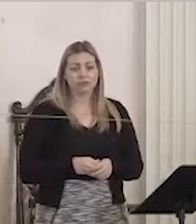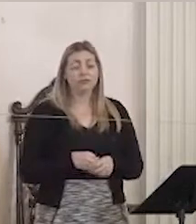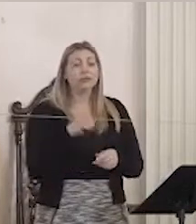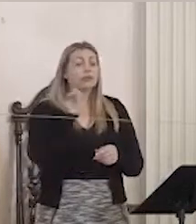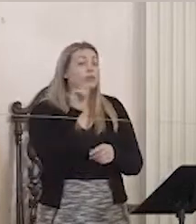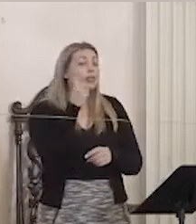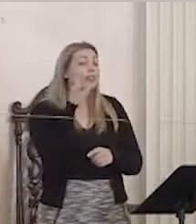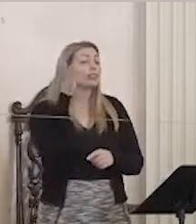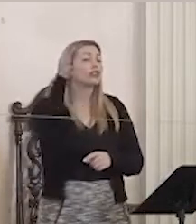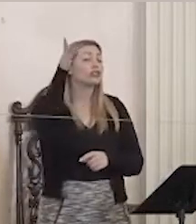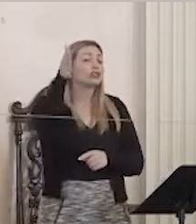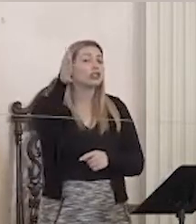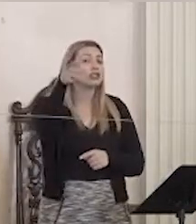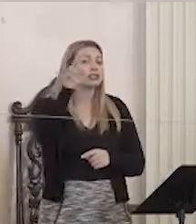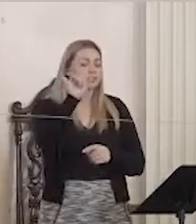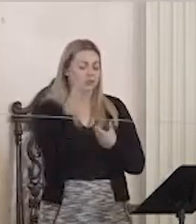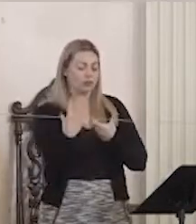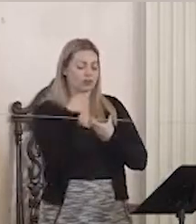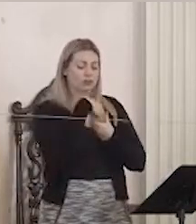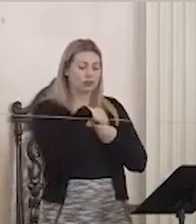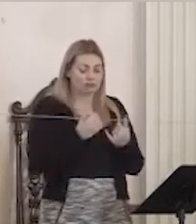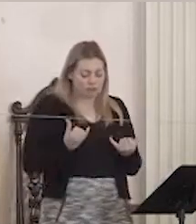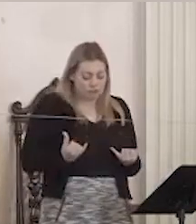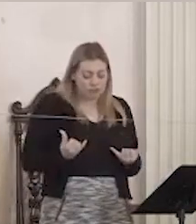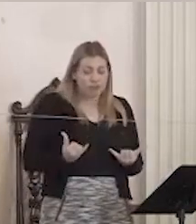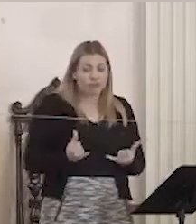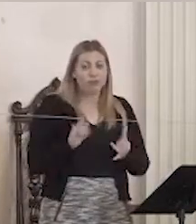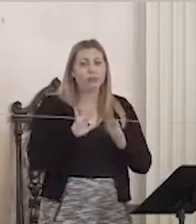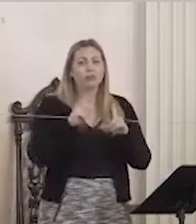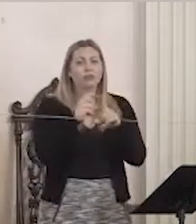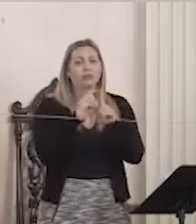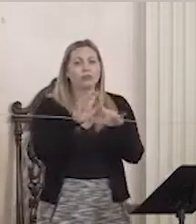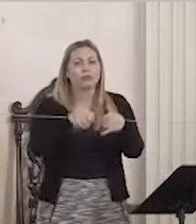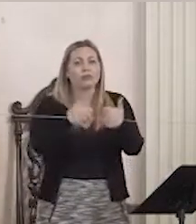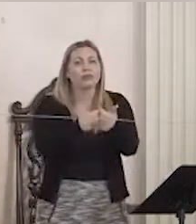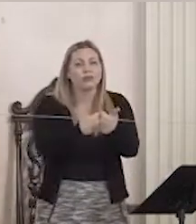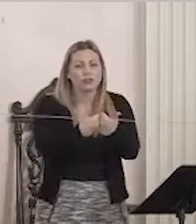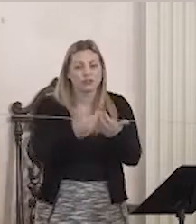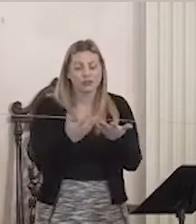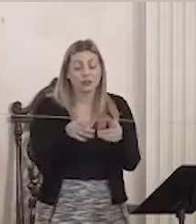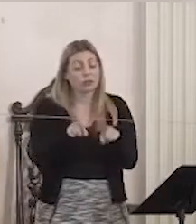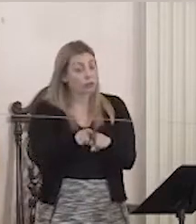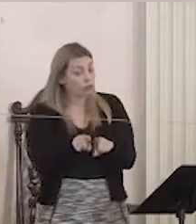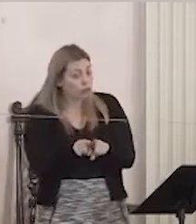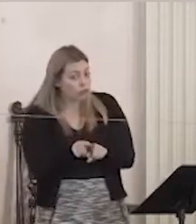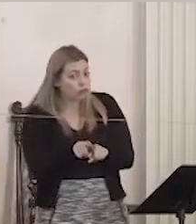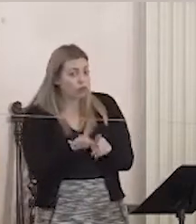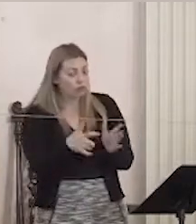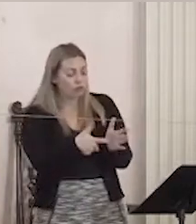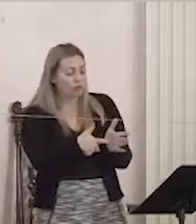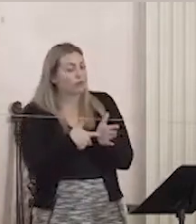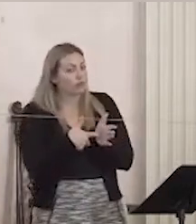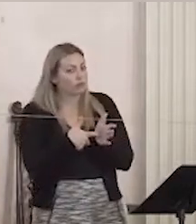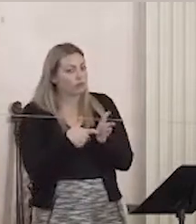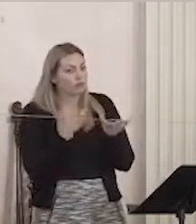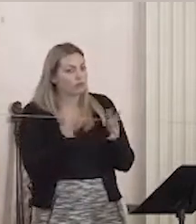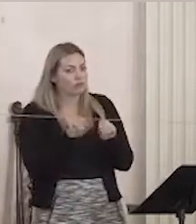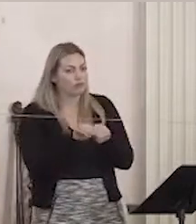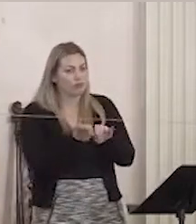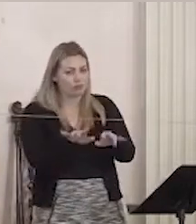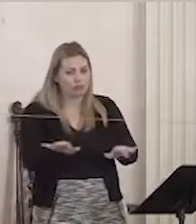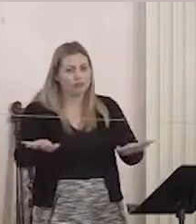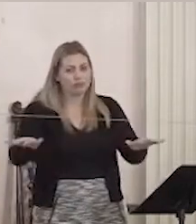For the future is molding the present, the word of challenge and requirement has gone